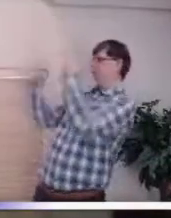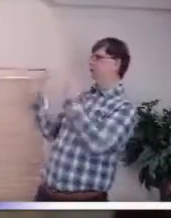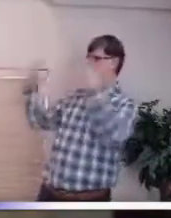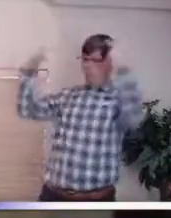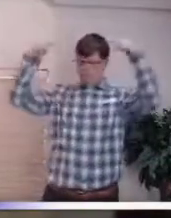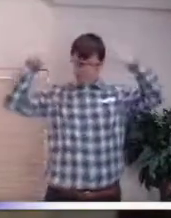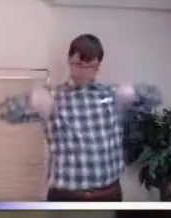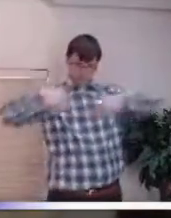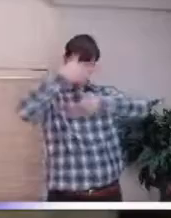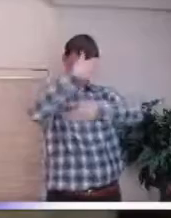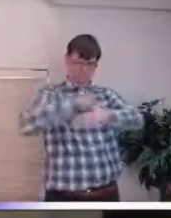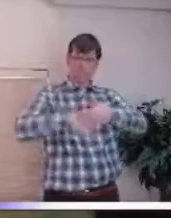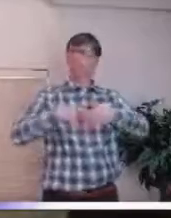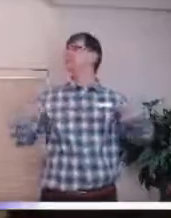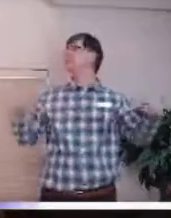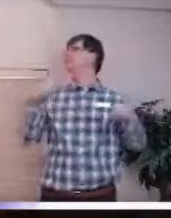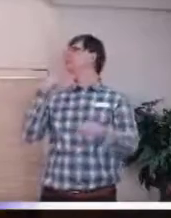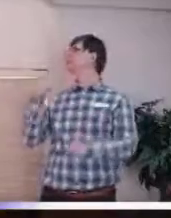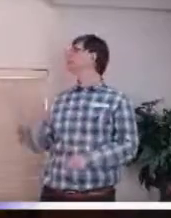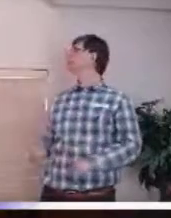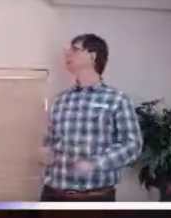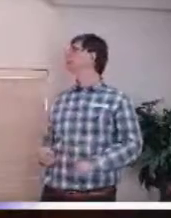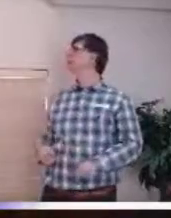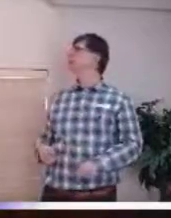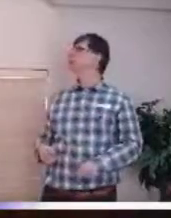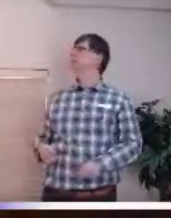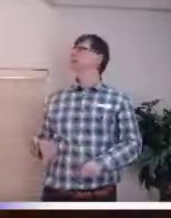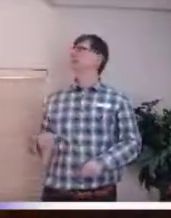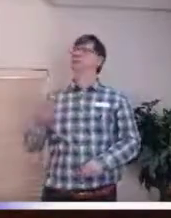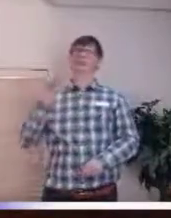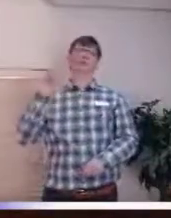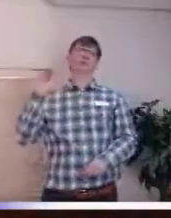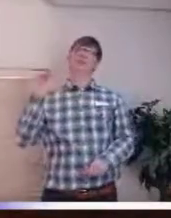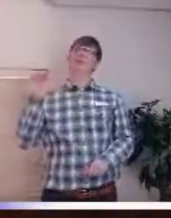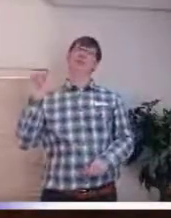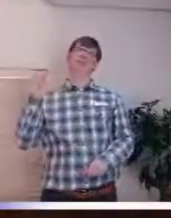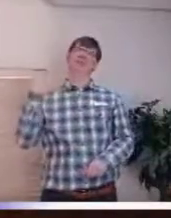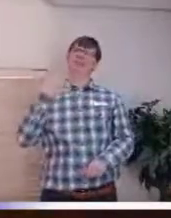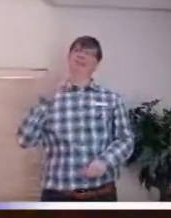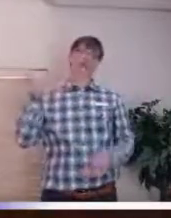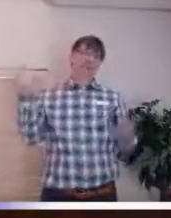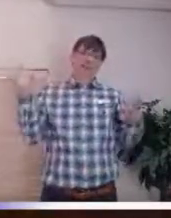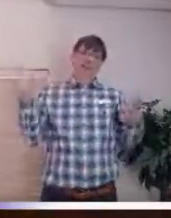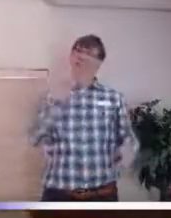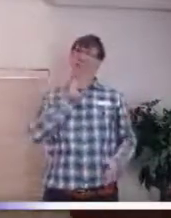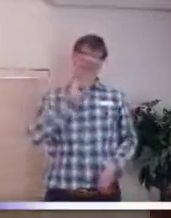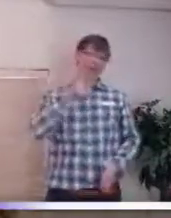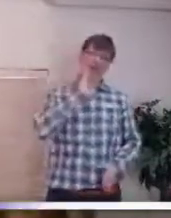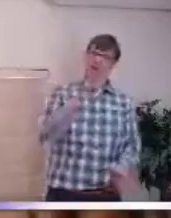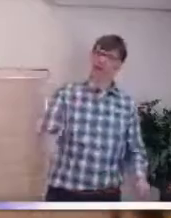got this stilkus in here, I call it stilkus. You got this stilkus in here. I can't clear it out.